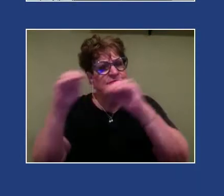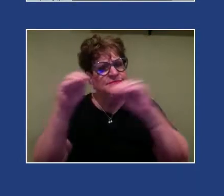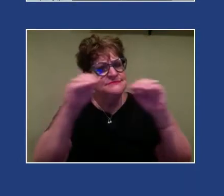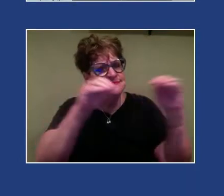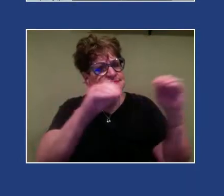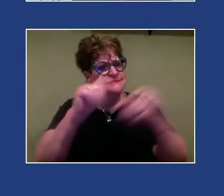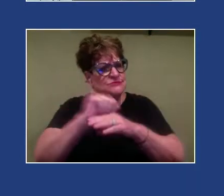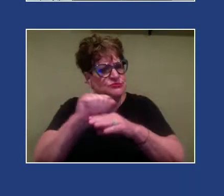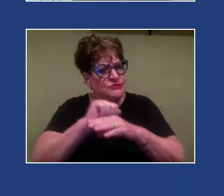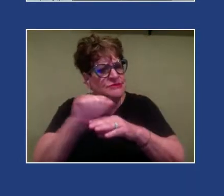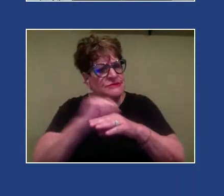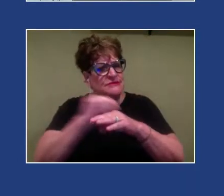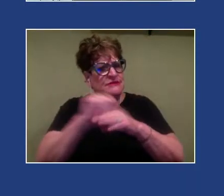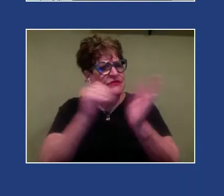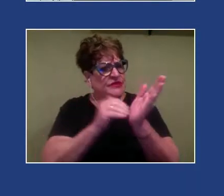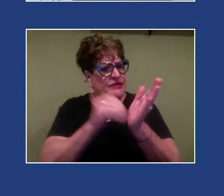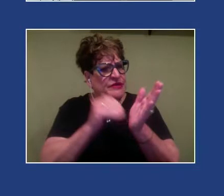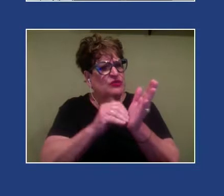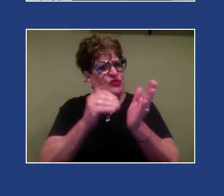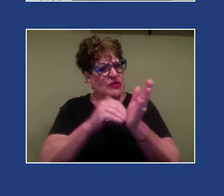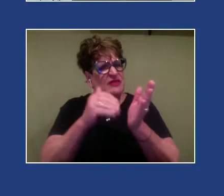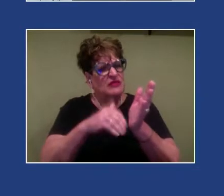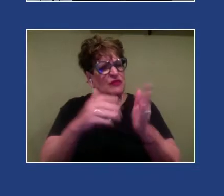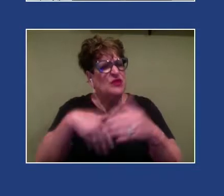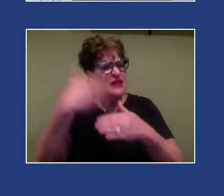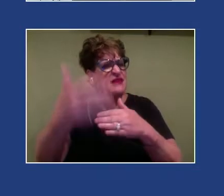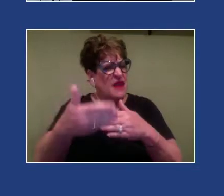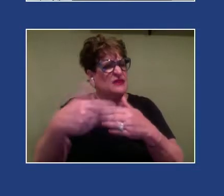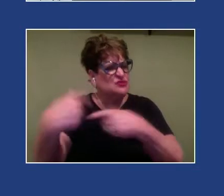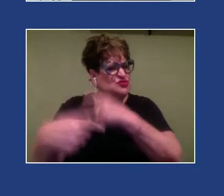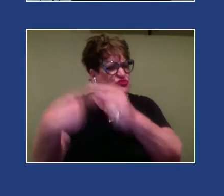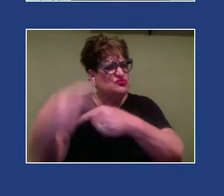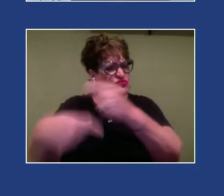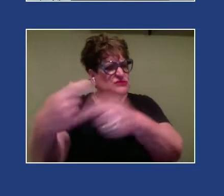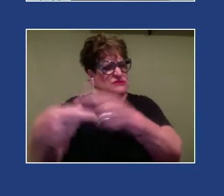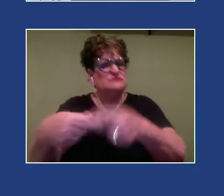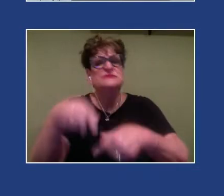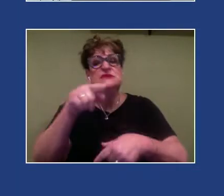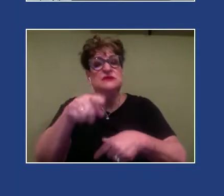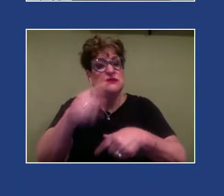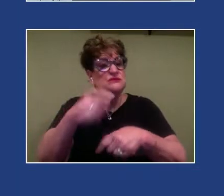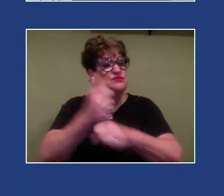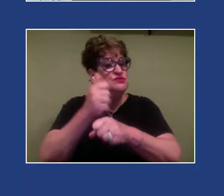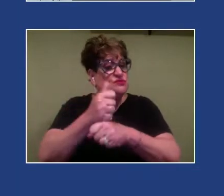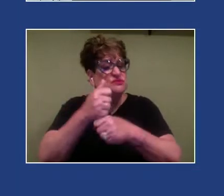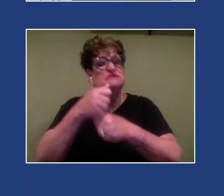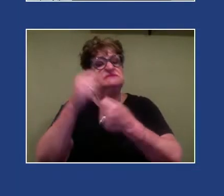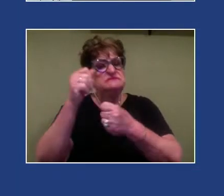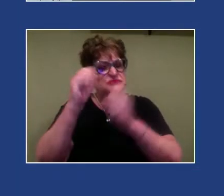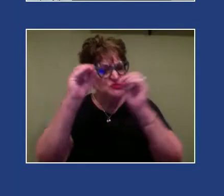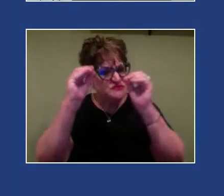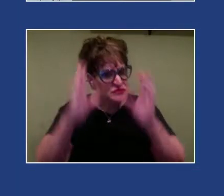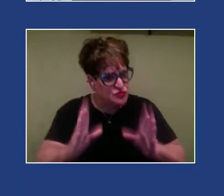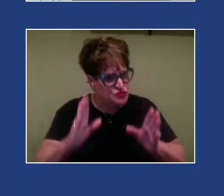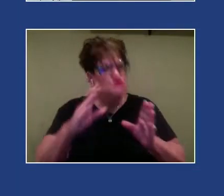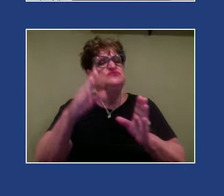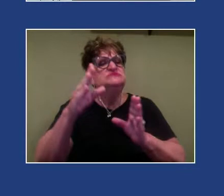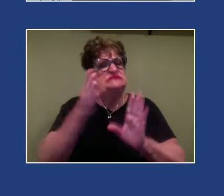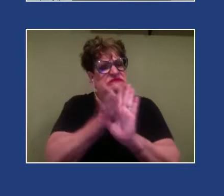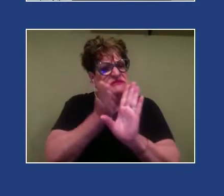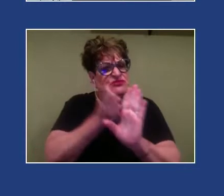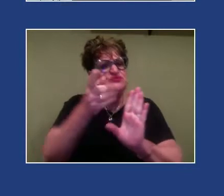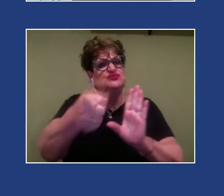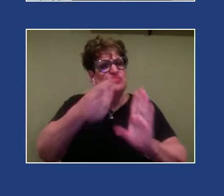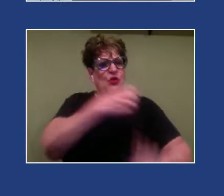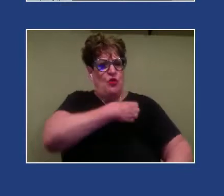generations of physicians. As Associate Professor of Psychiatry at Harvard Medical School and co-director of the Harvard Medical School Sexual and